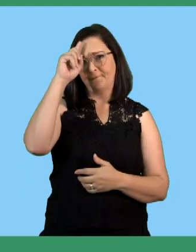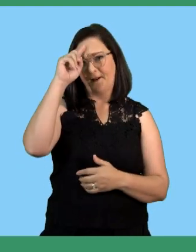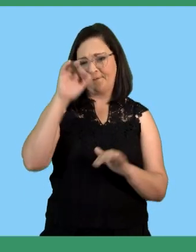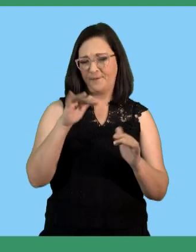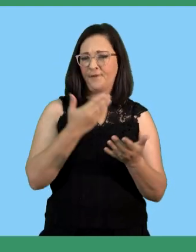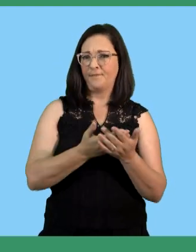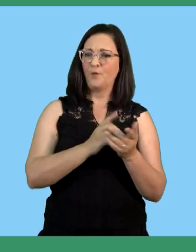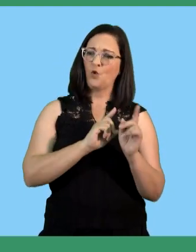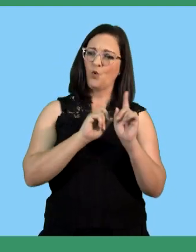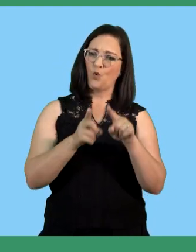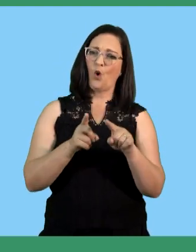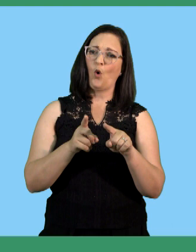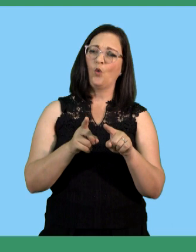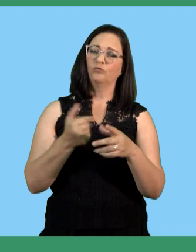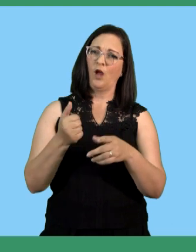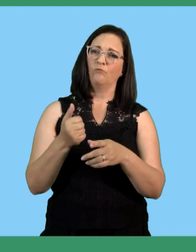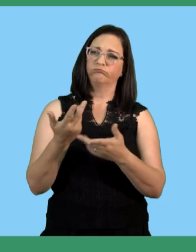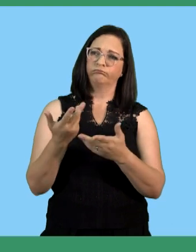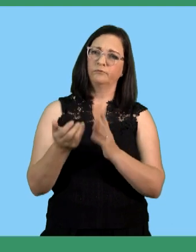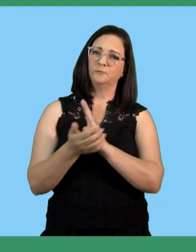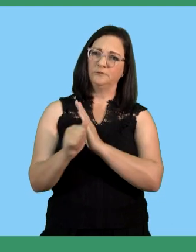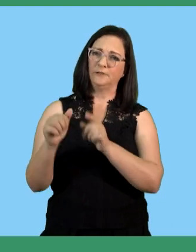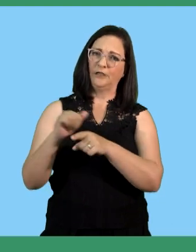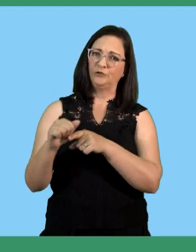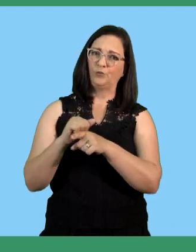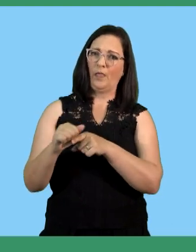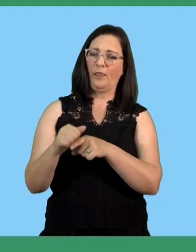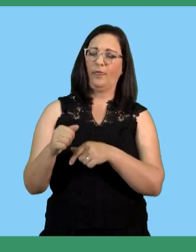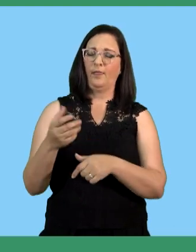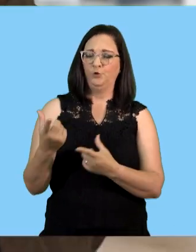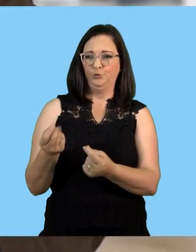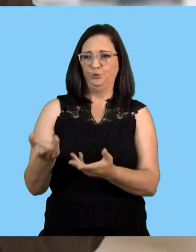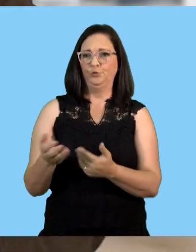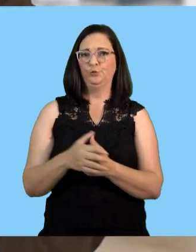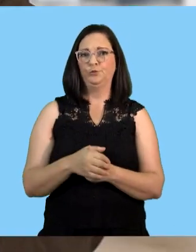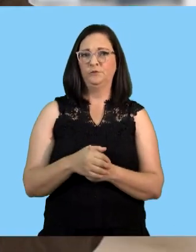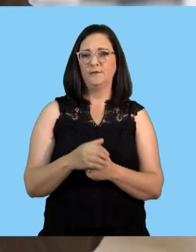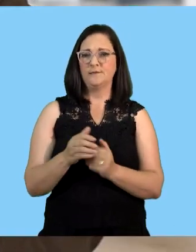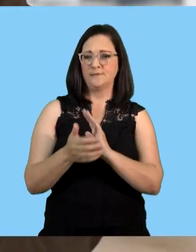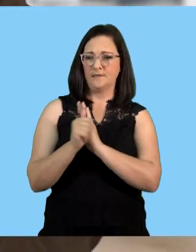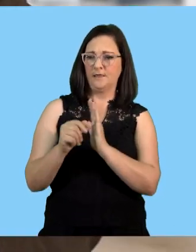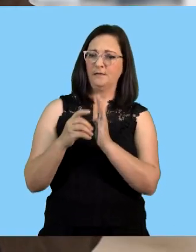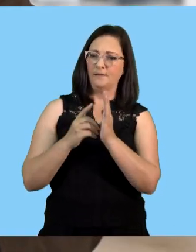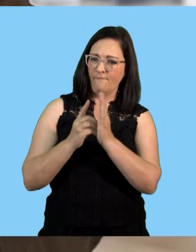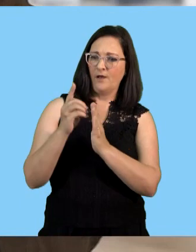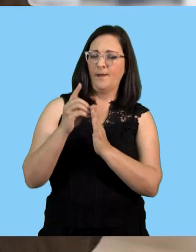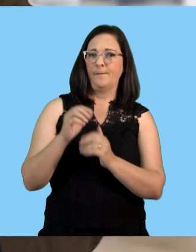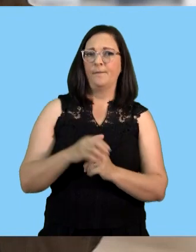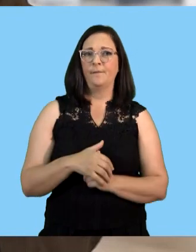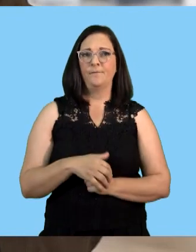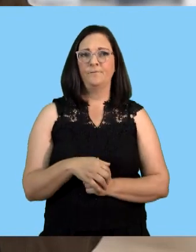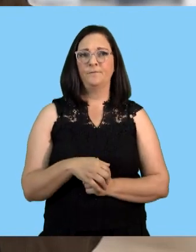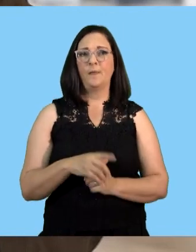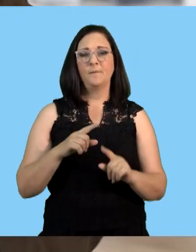Black people for skills development training. What does that mean? We can send them to go and develop their skills or